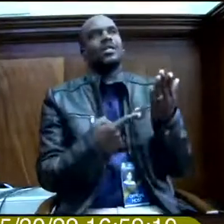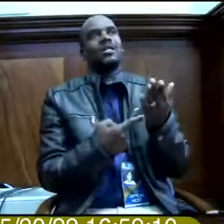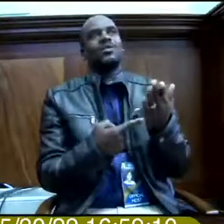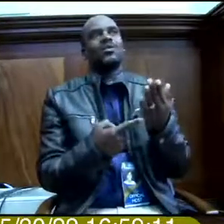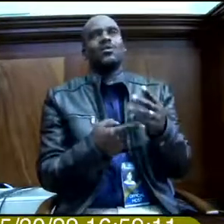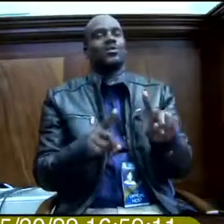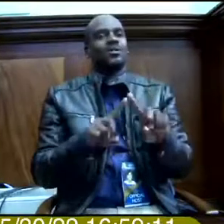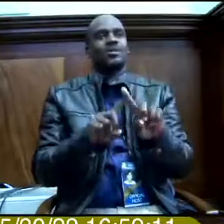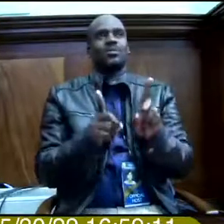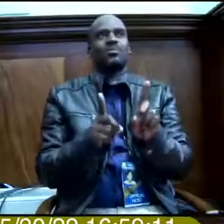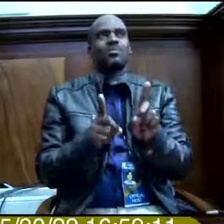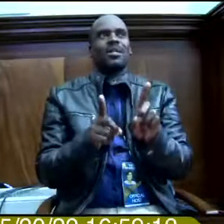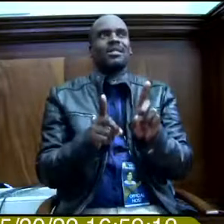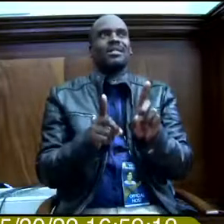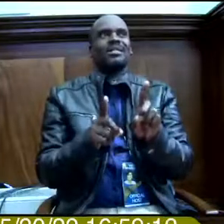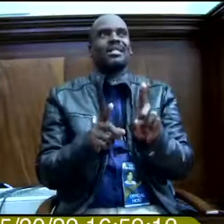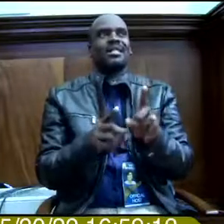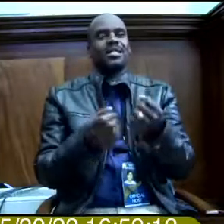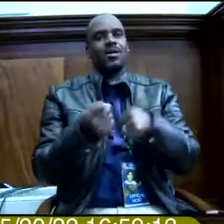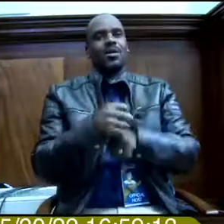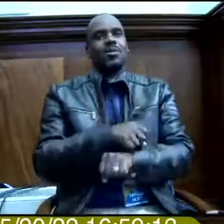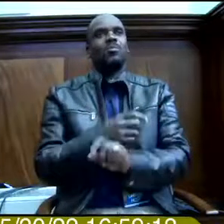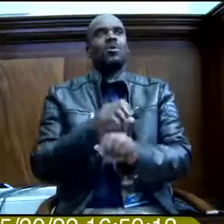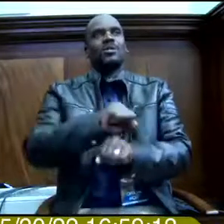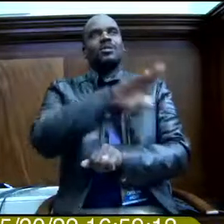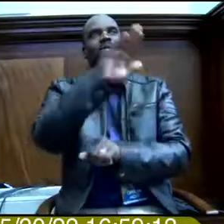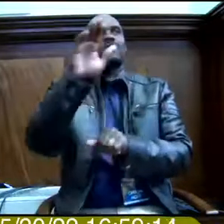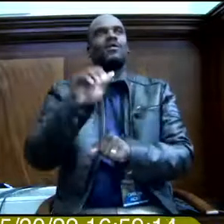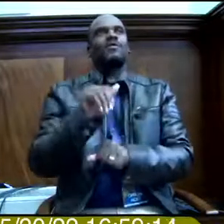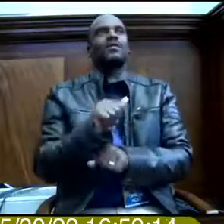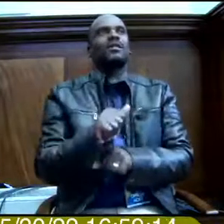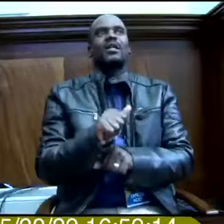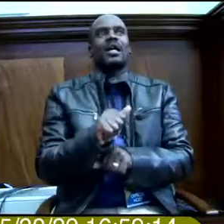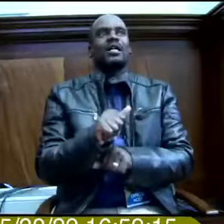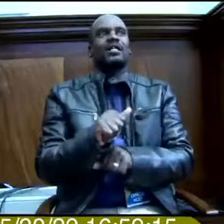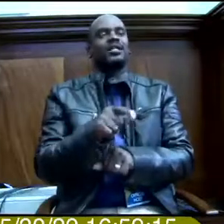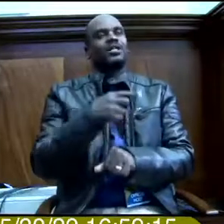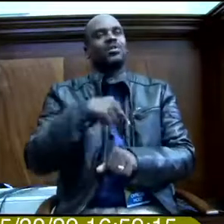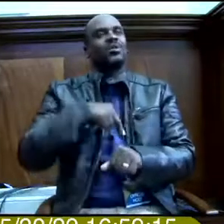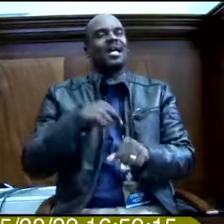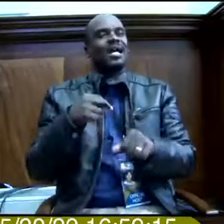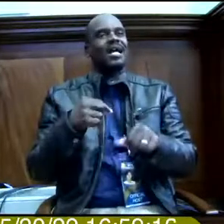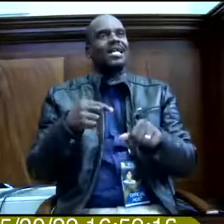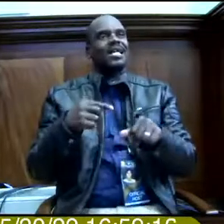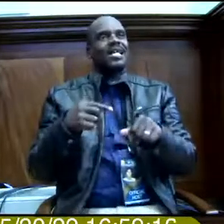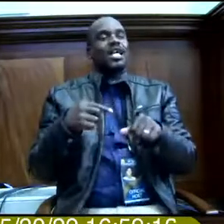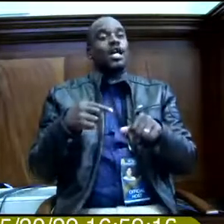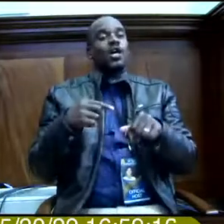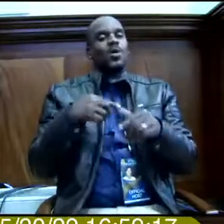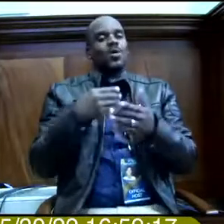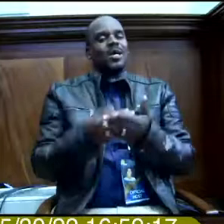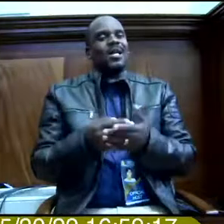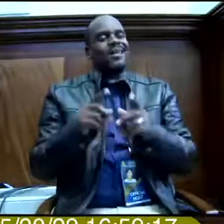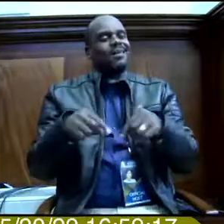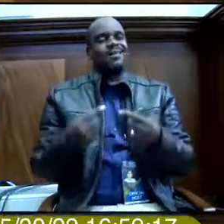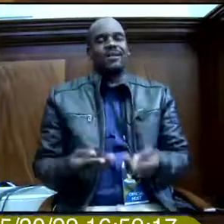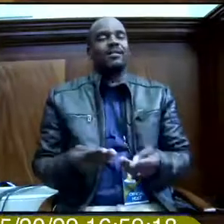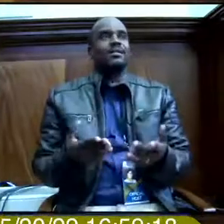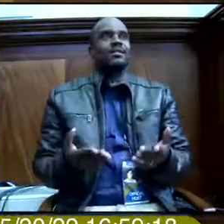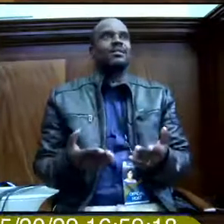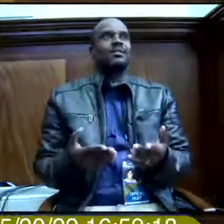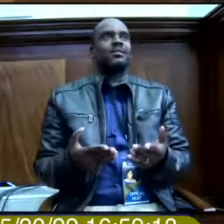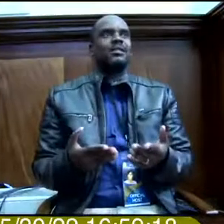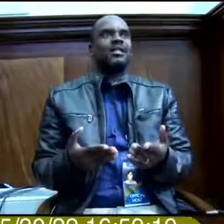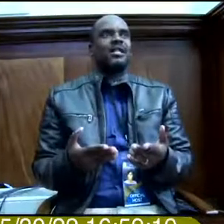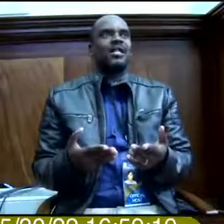what are we focusing on as south africa because we cannot say we are building a developmental state from a vacuum